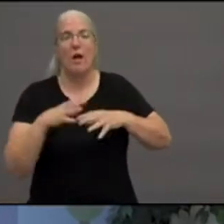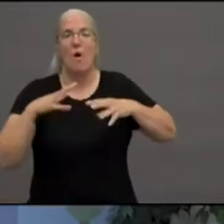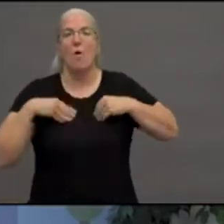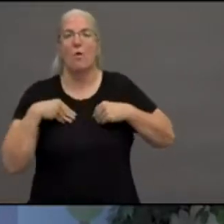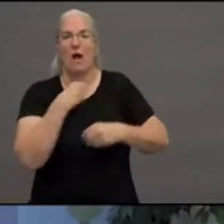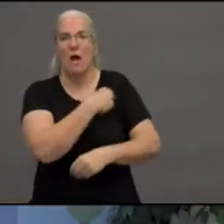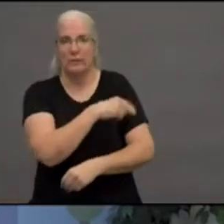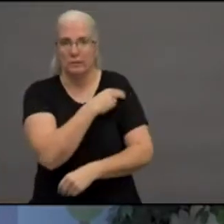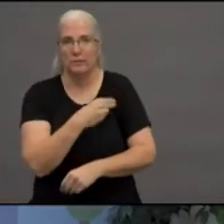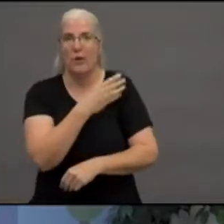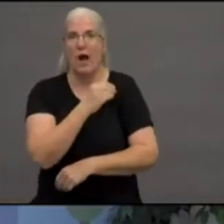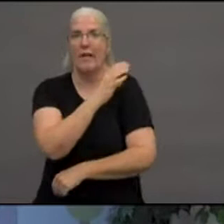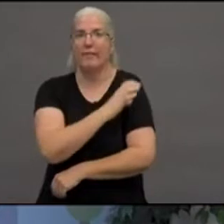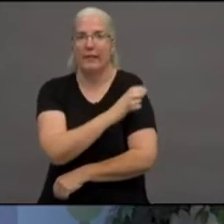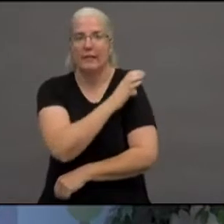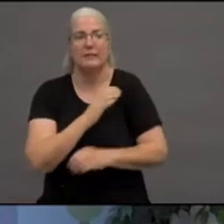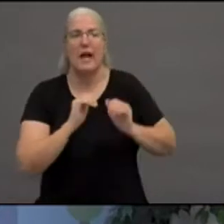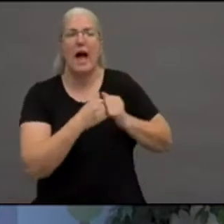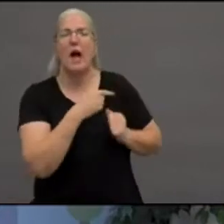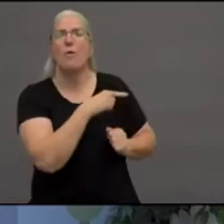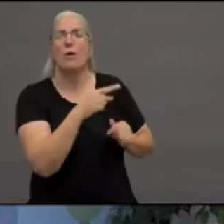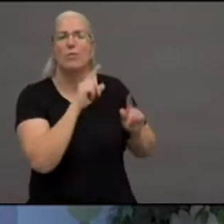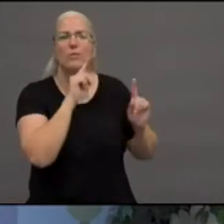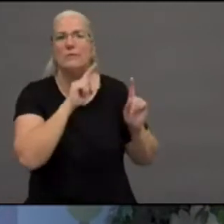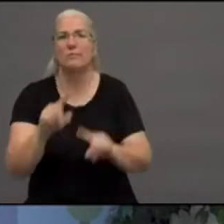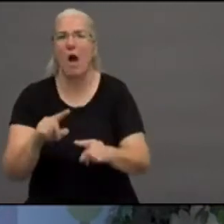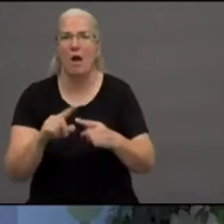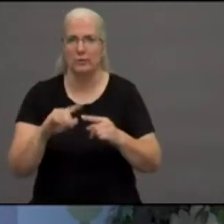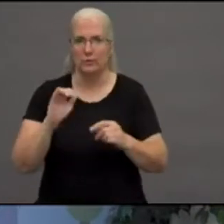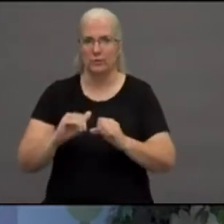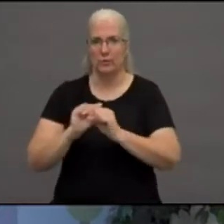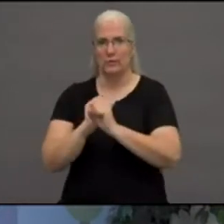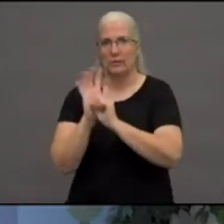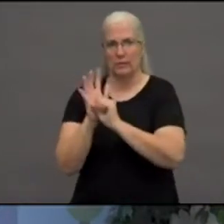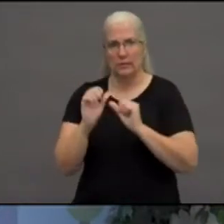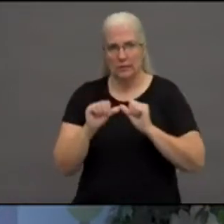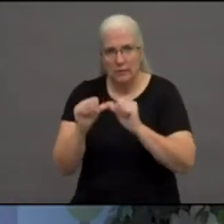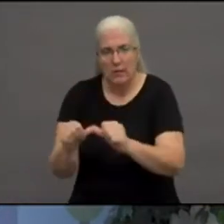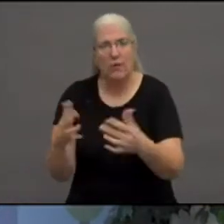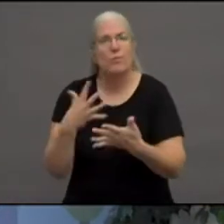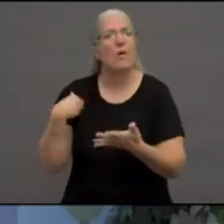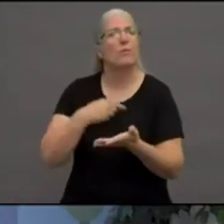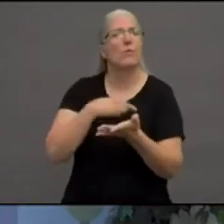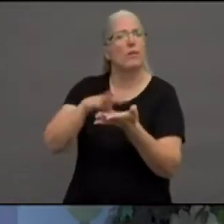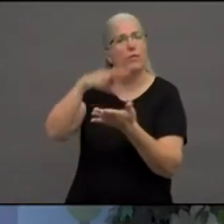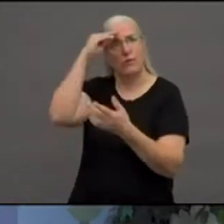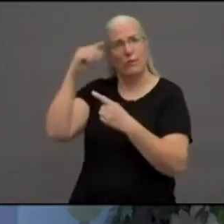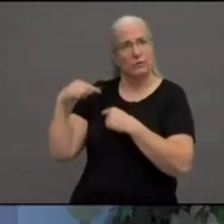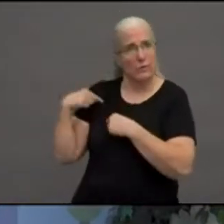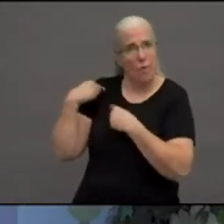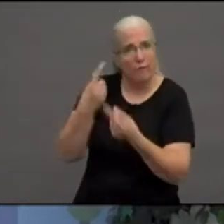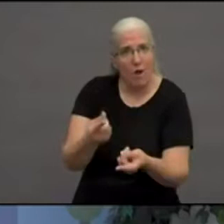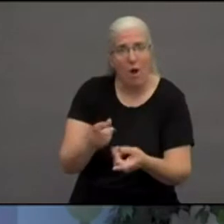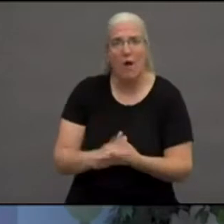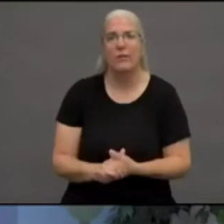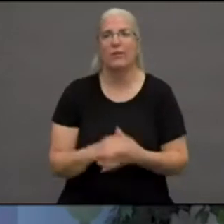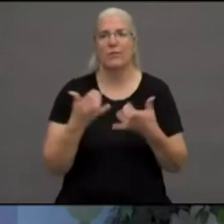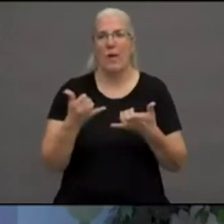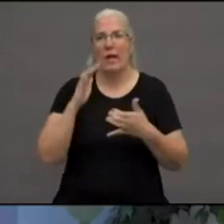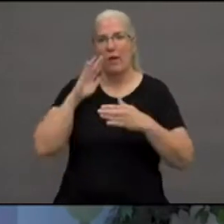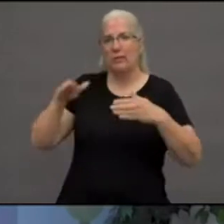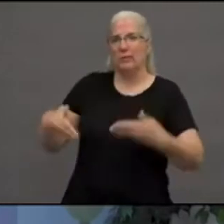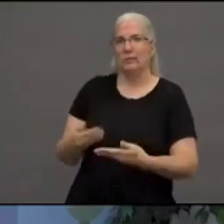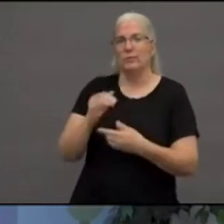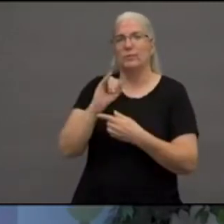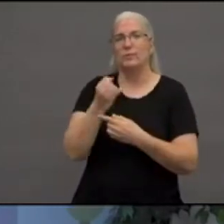respond to the COVID-19 pandemic and what they have learned. Jill Sproul today is a Chief Nursing Officer